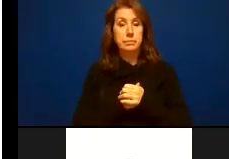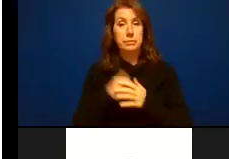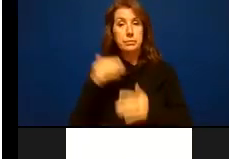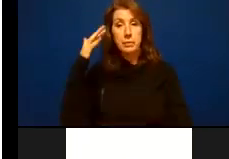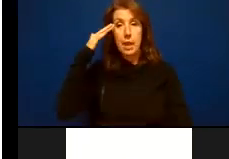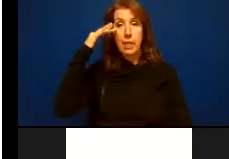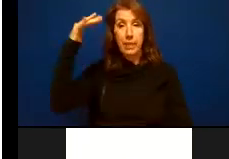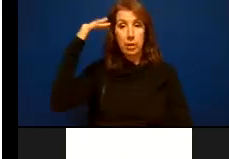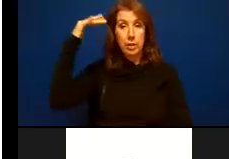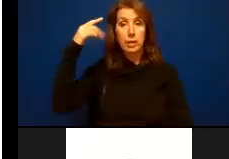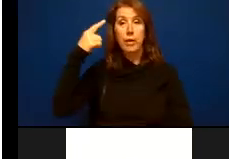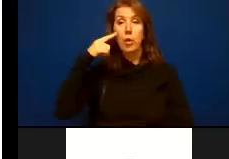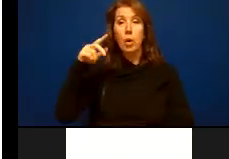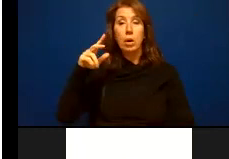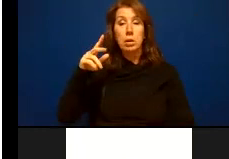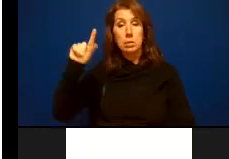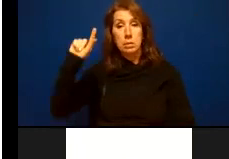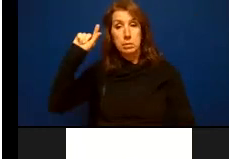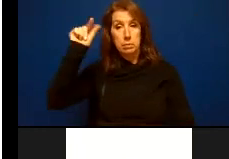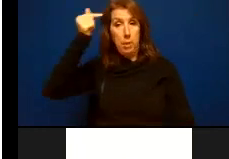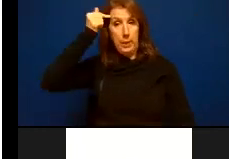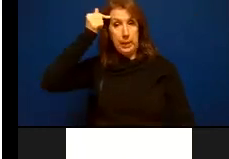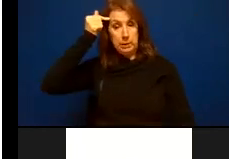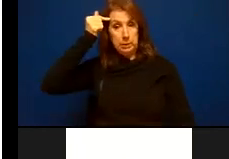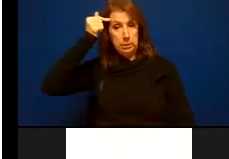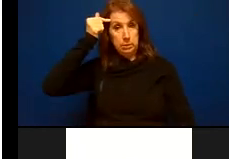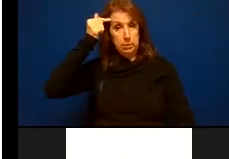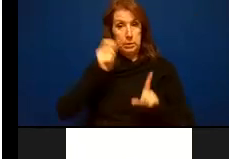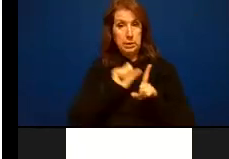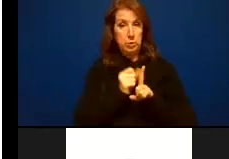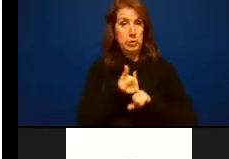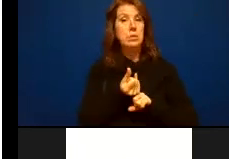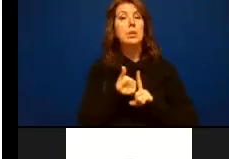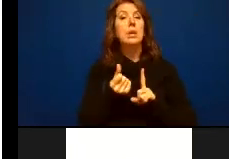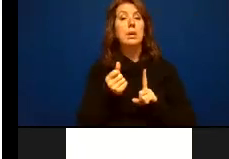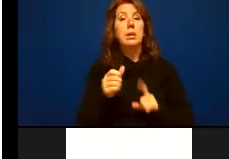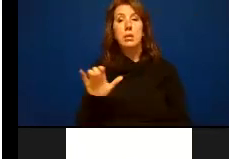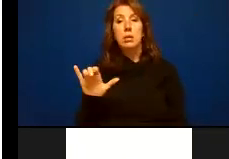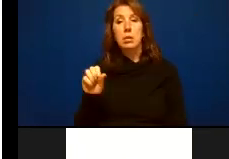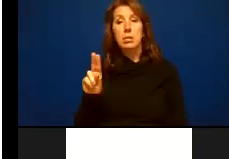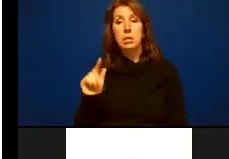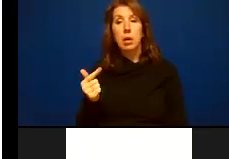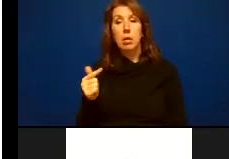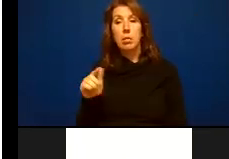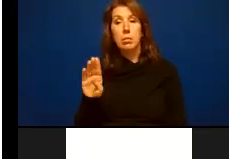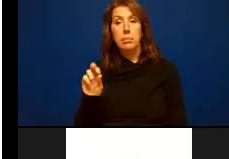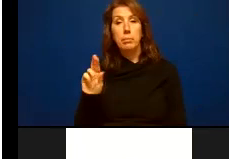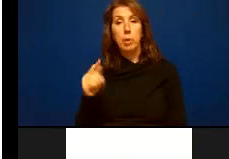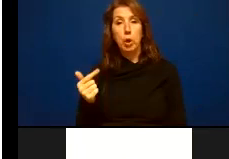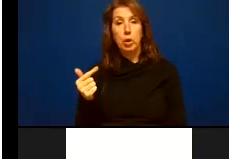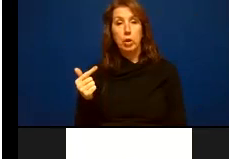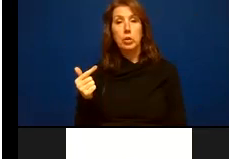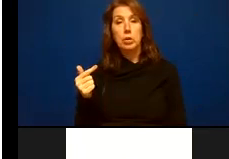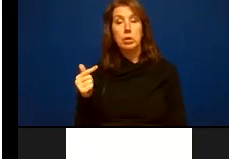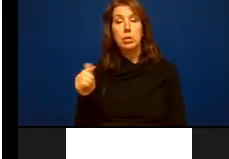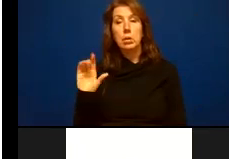the public facilities have been these Youngberg claims, or claims that are due process